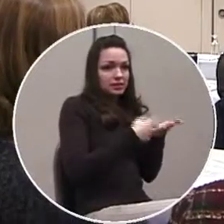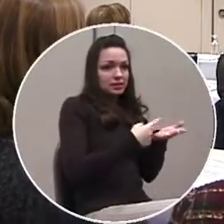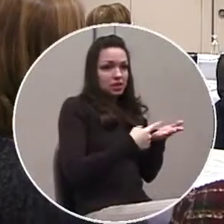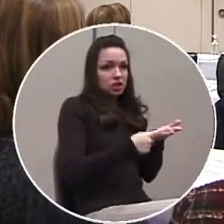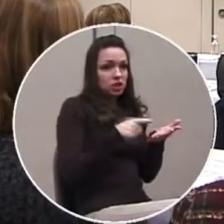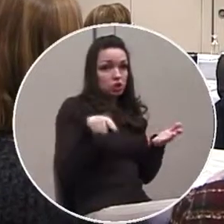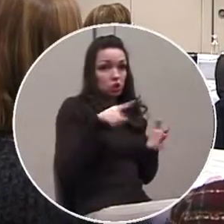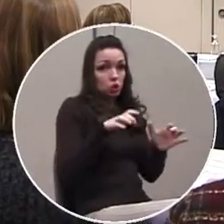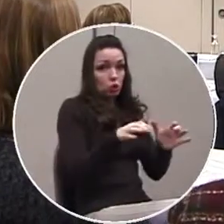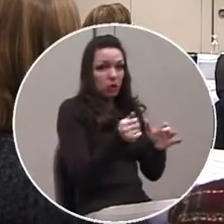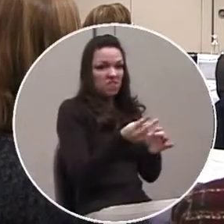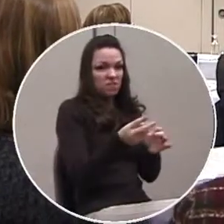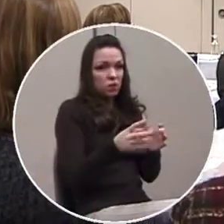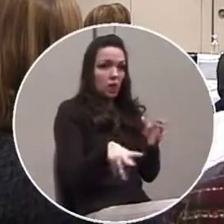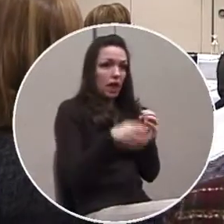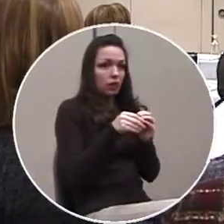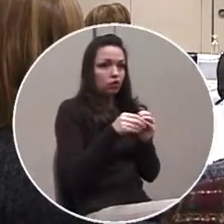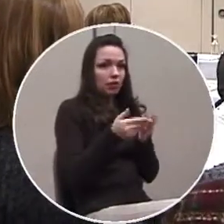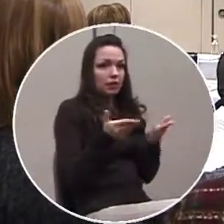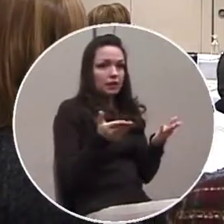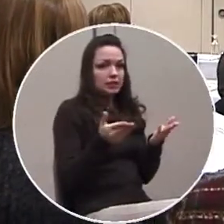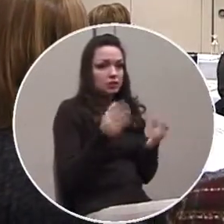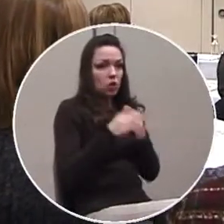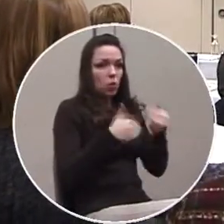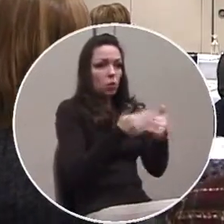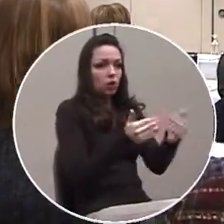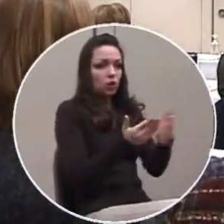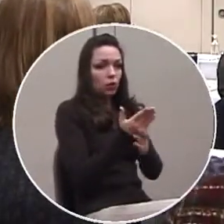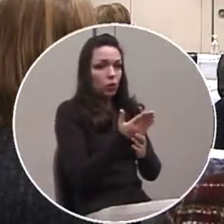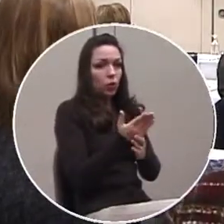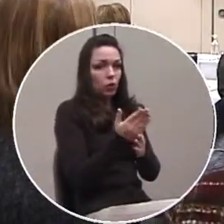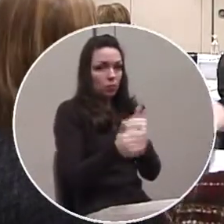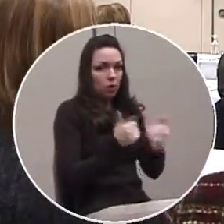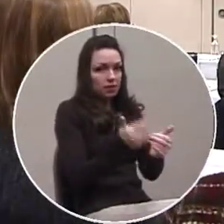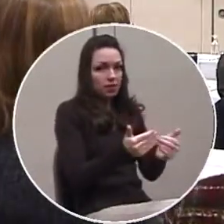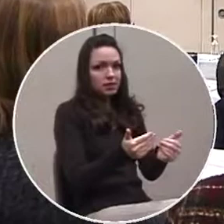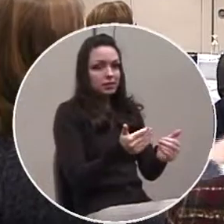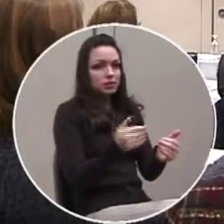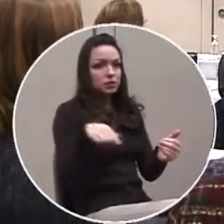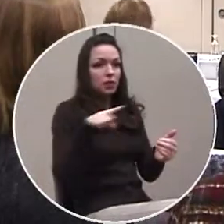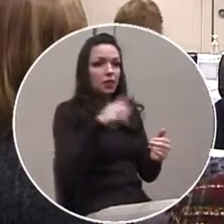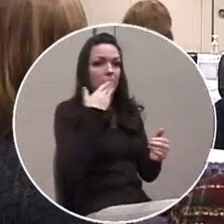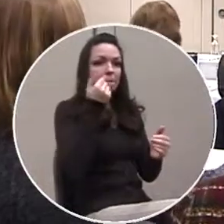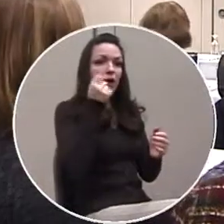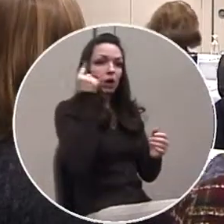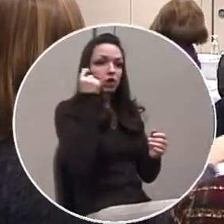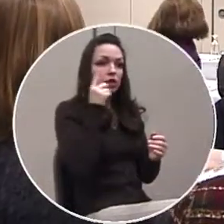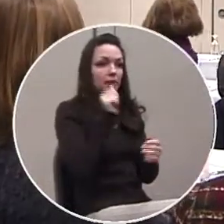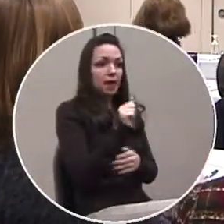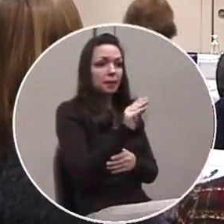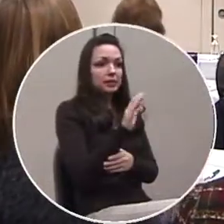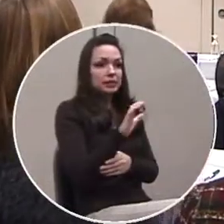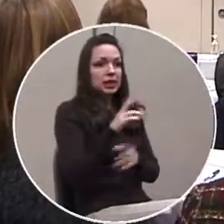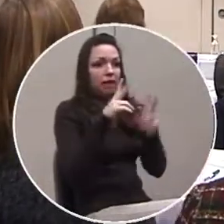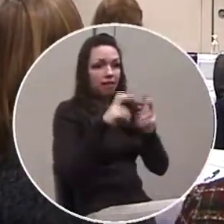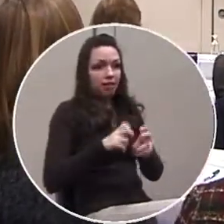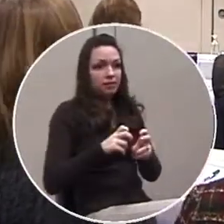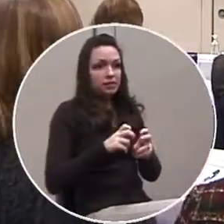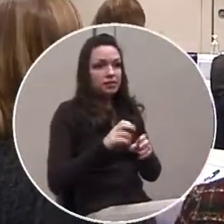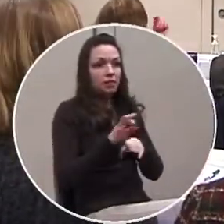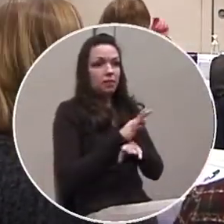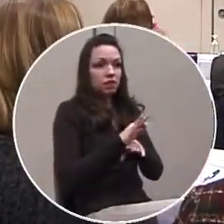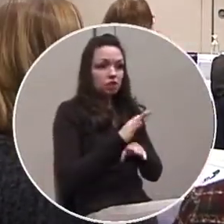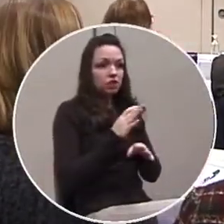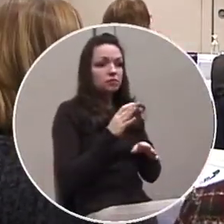of extra things. You're walking them through the process so that they better understand the ABC analysis, the function of